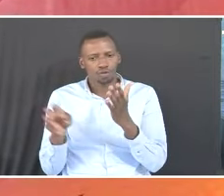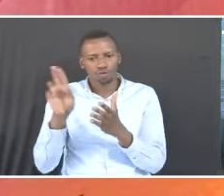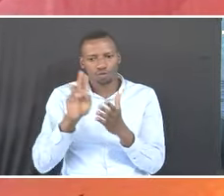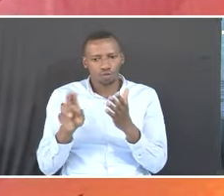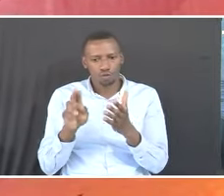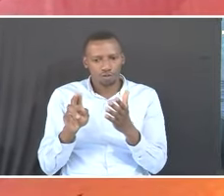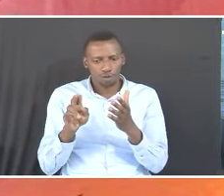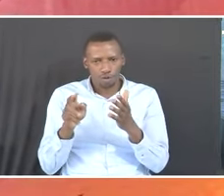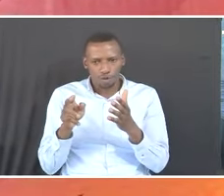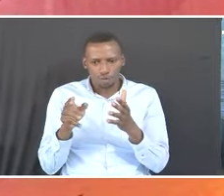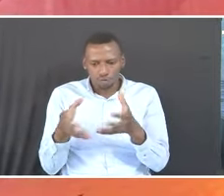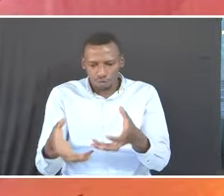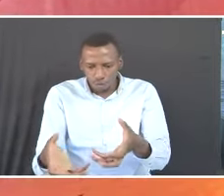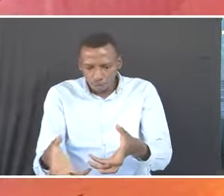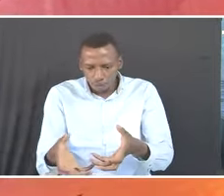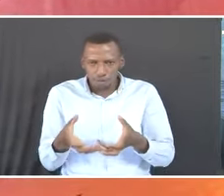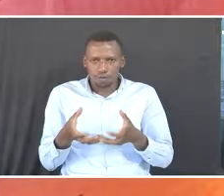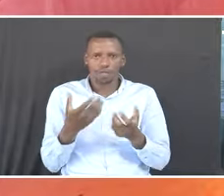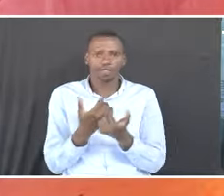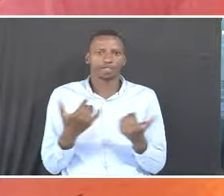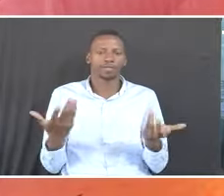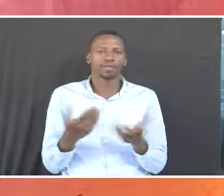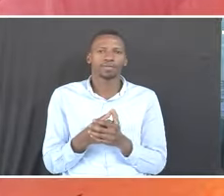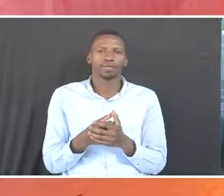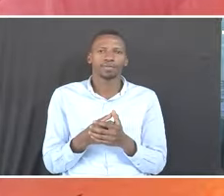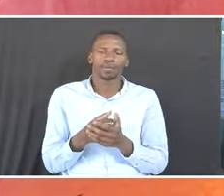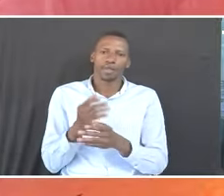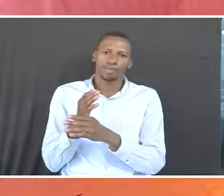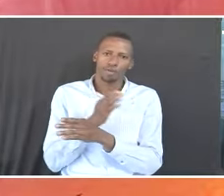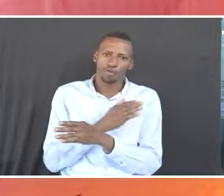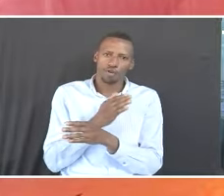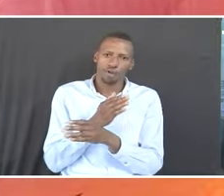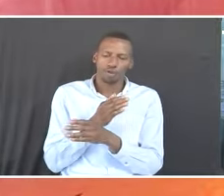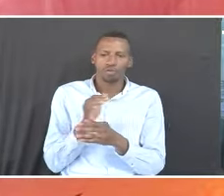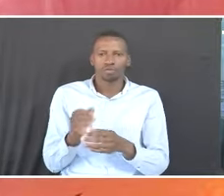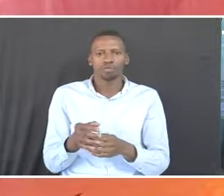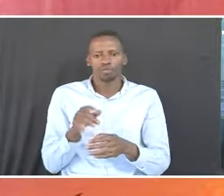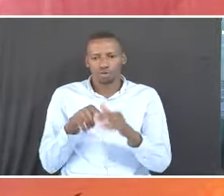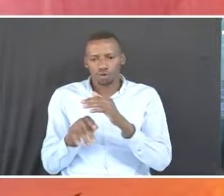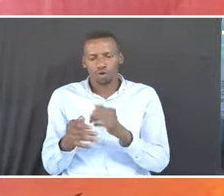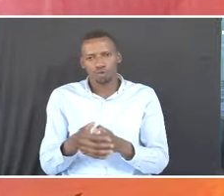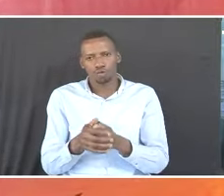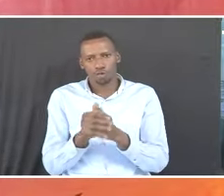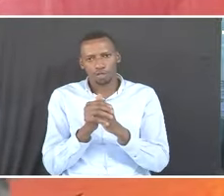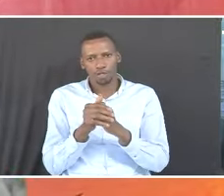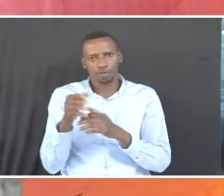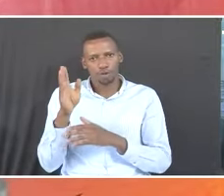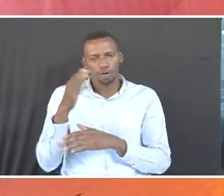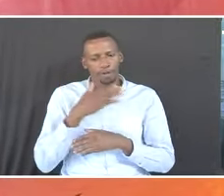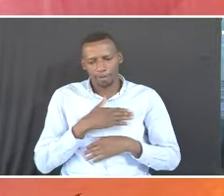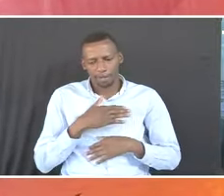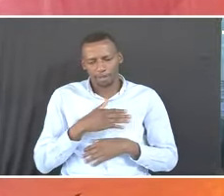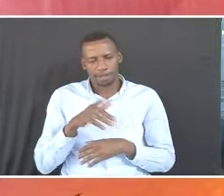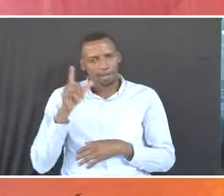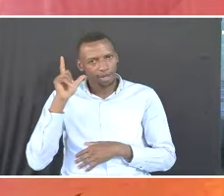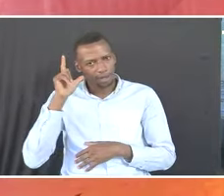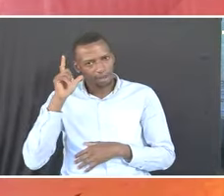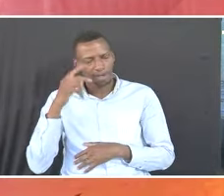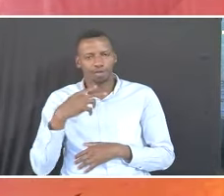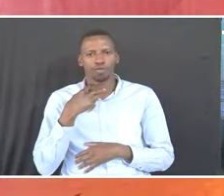Before we go to worship things, dear people of God, let's calm down, listen to the voice of God.